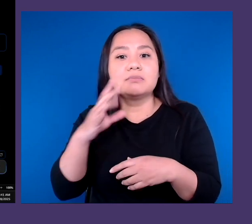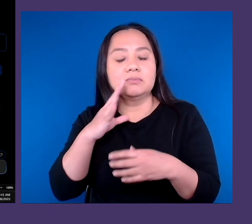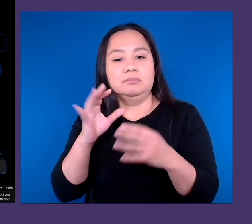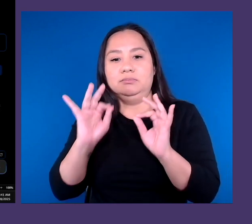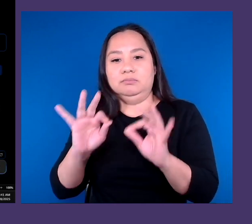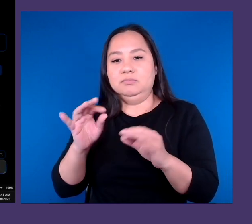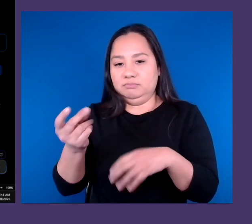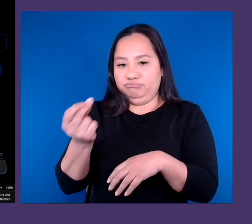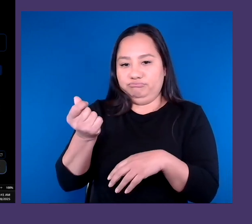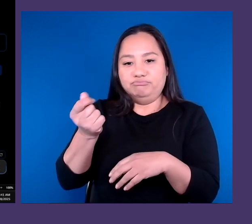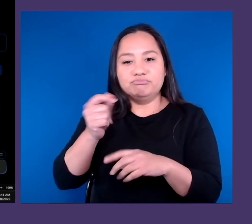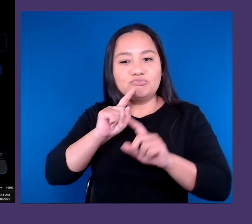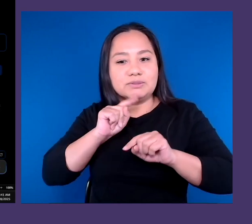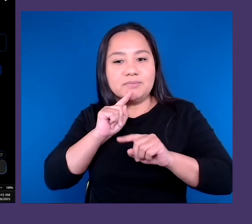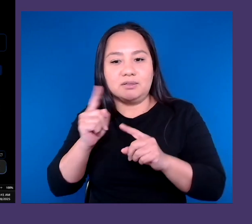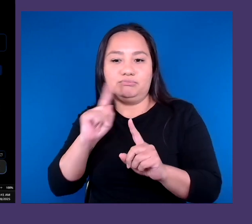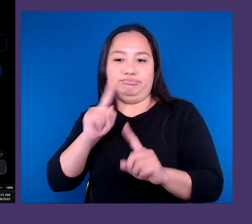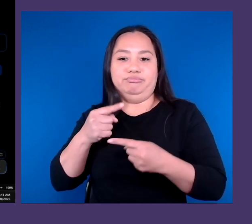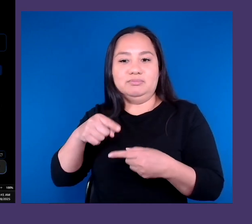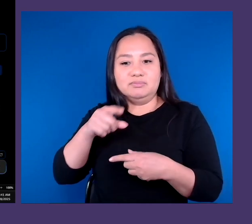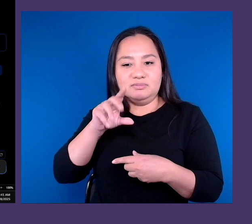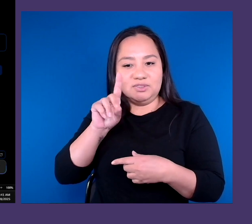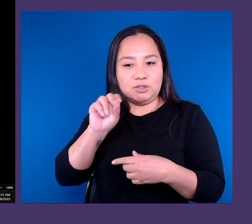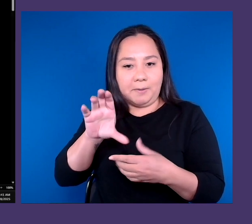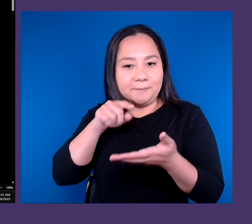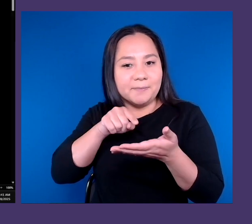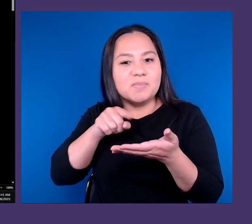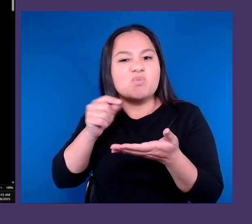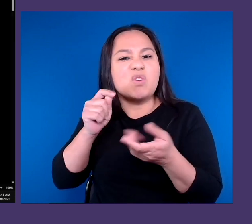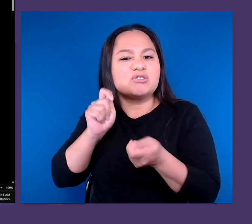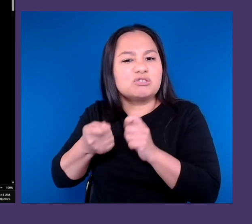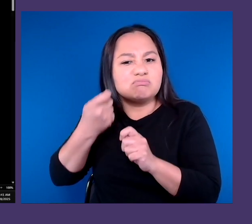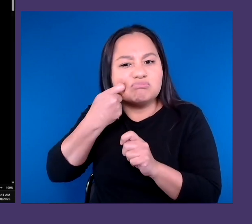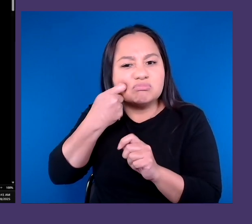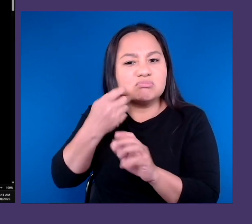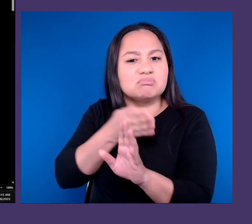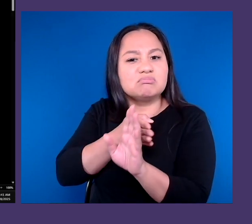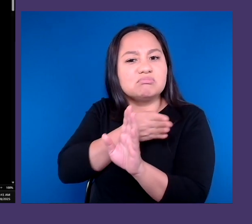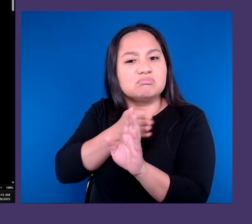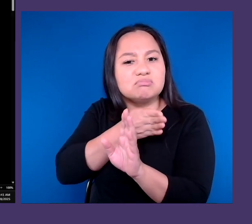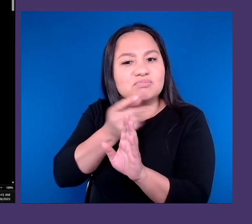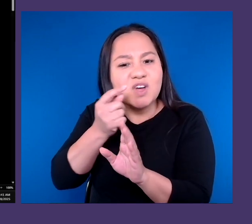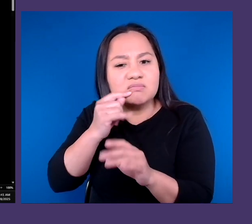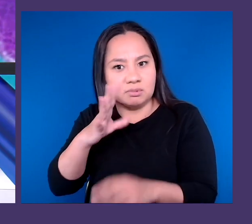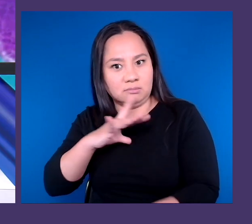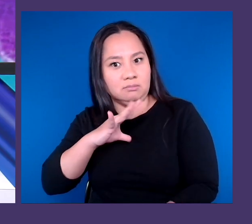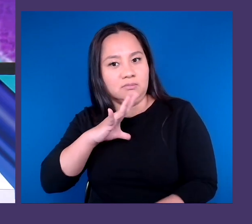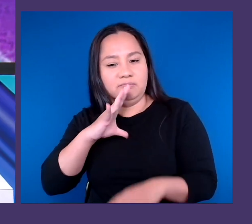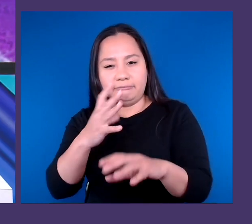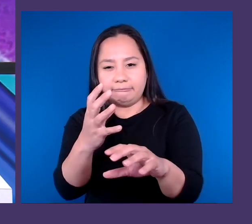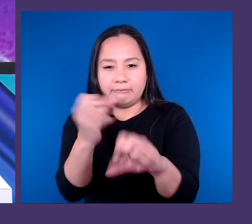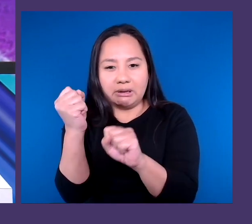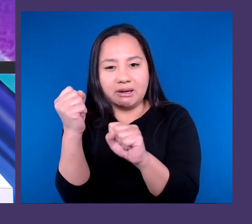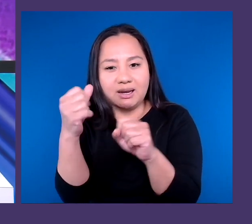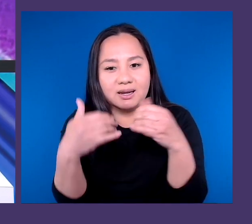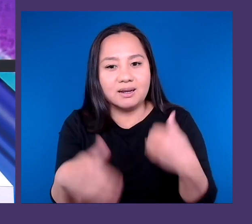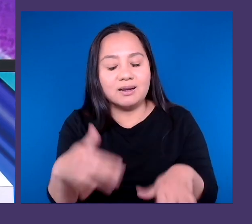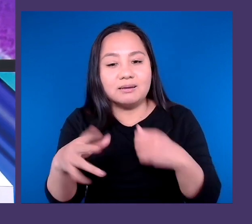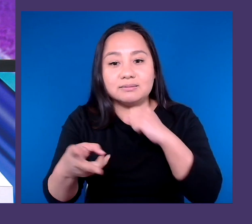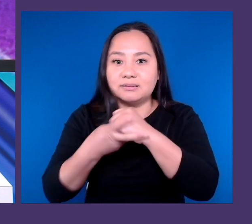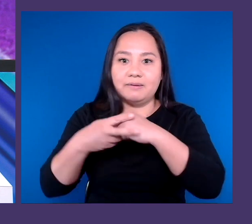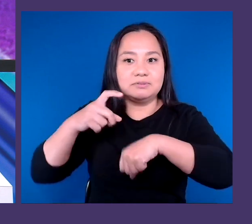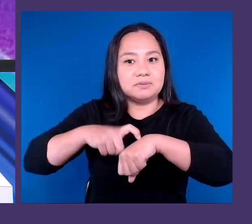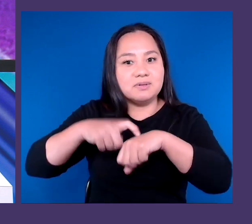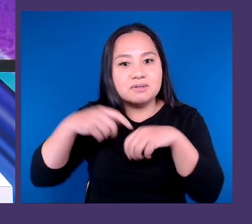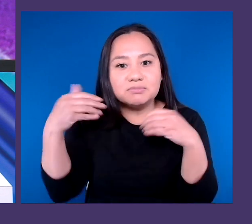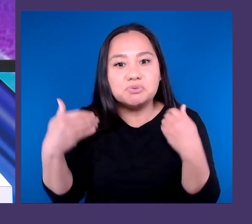the document and what's changed recently. Wow, A summary. Super, super fast. it's a big time saver. Yeah. So I